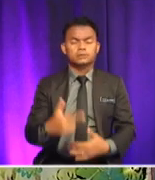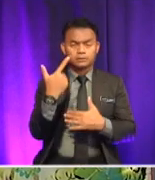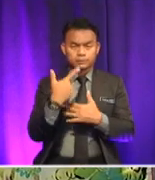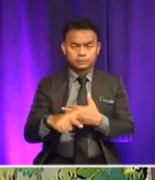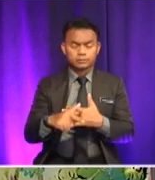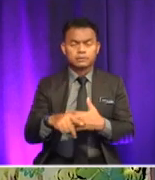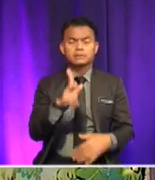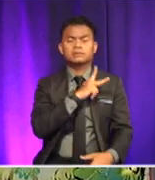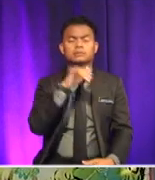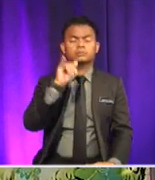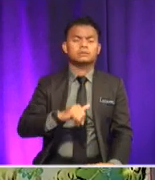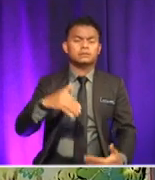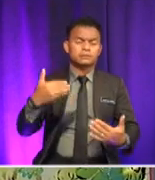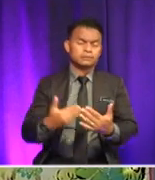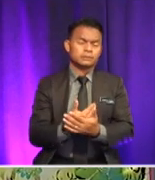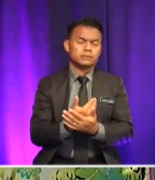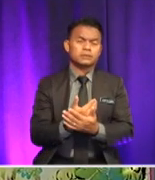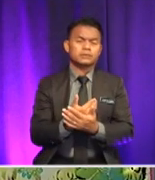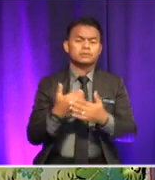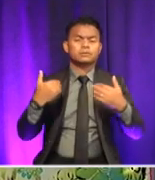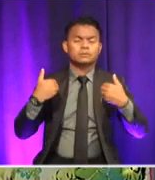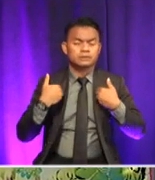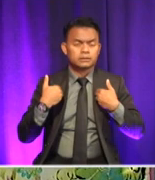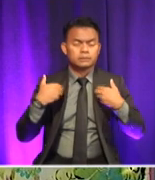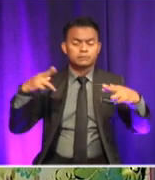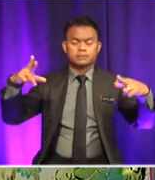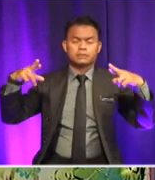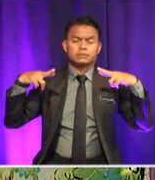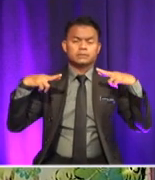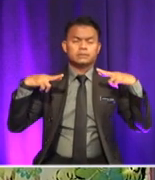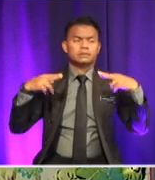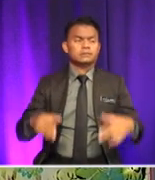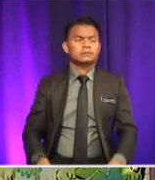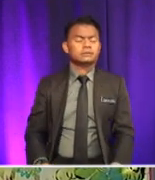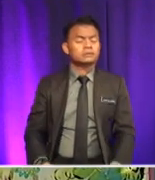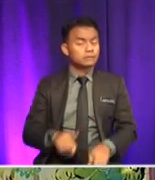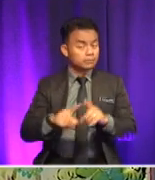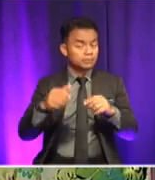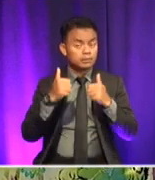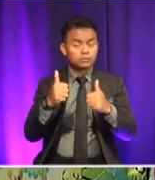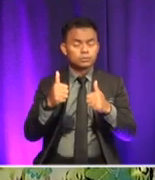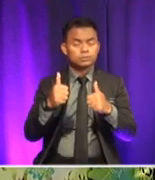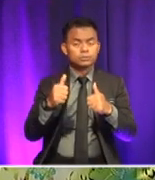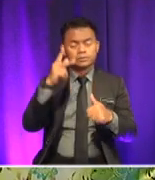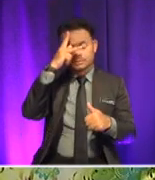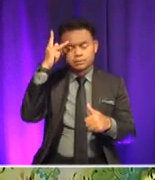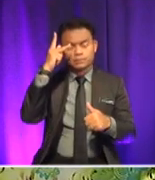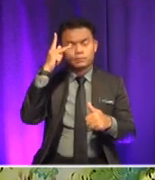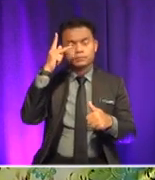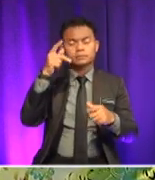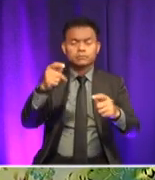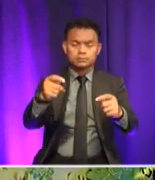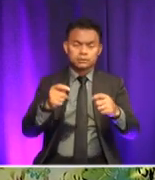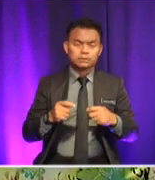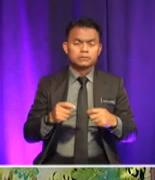has retired, and good thing about him, he's more accepting of new ideas and he's more accepting of the modern way. So